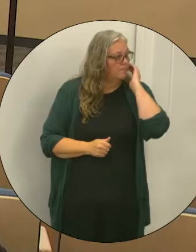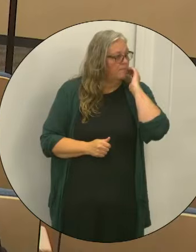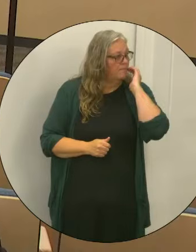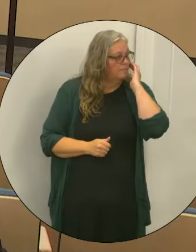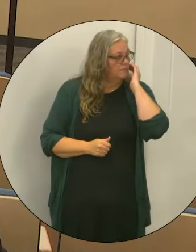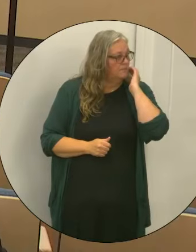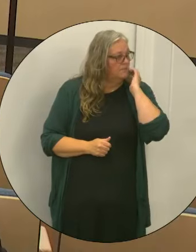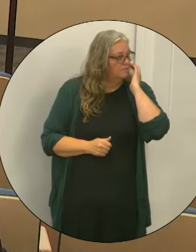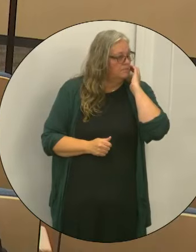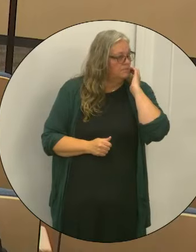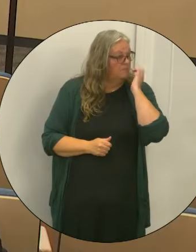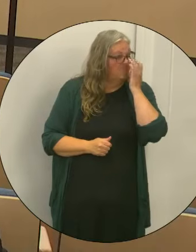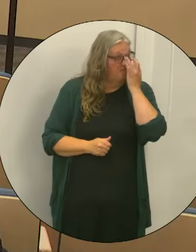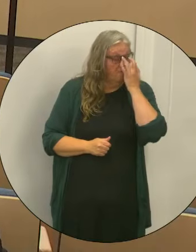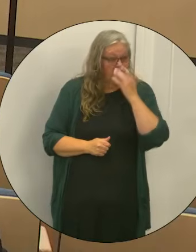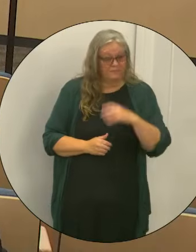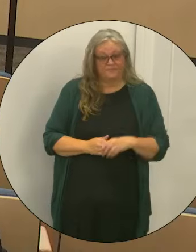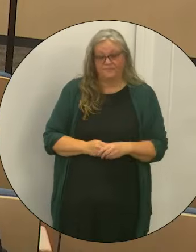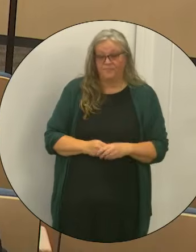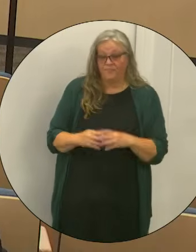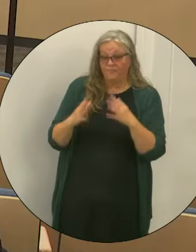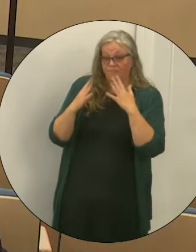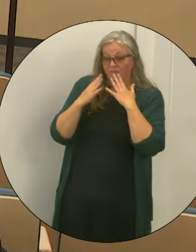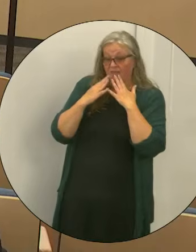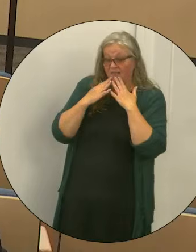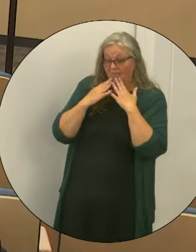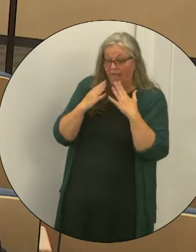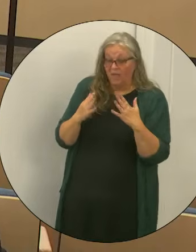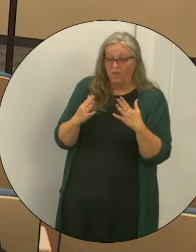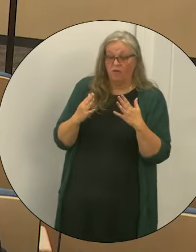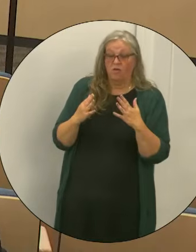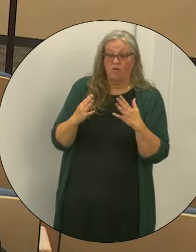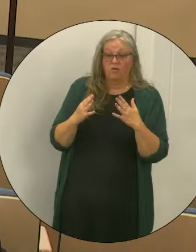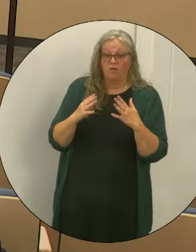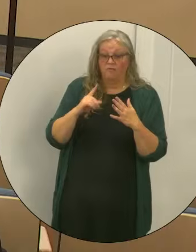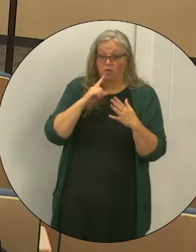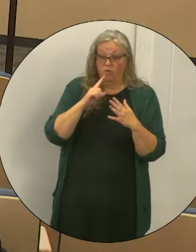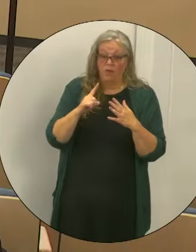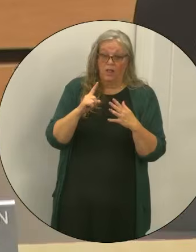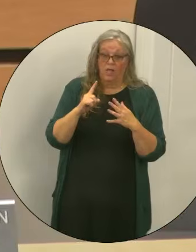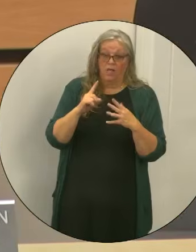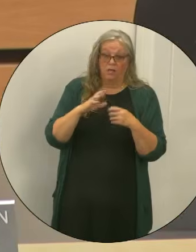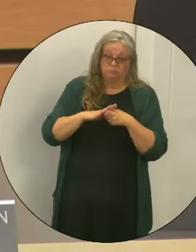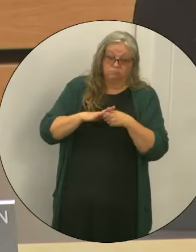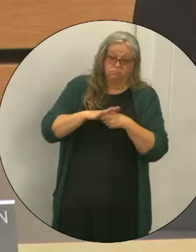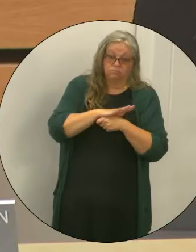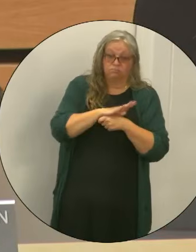Thank you for this very, I would say, comprehensive